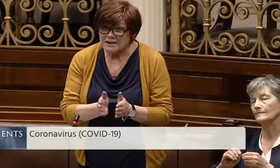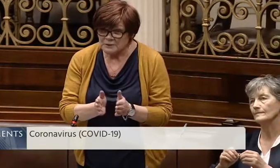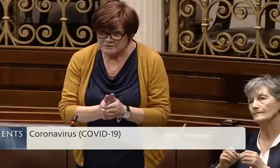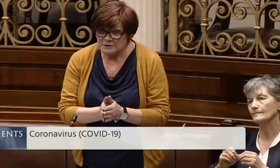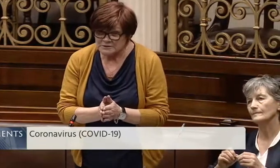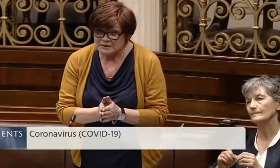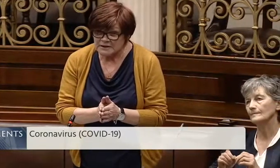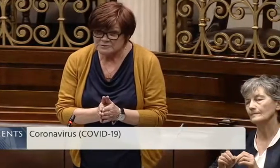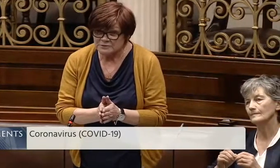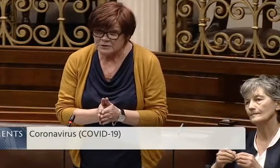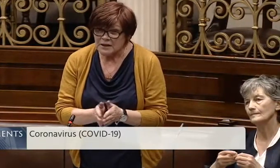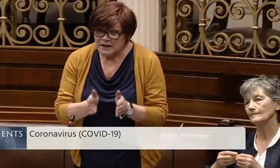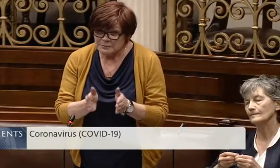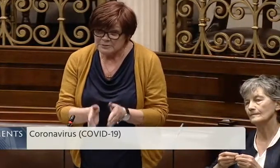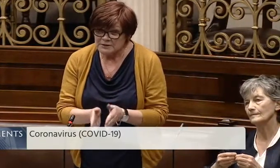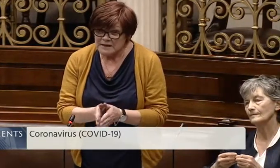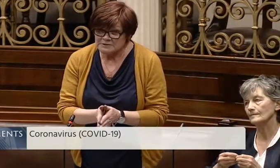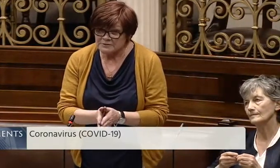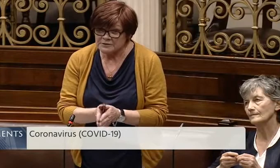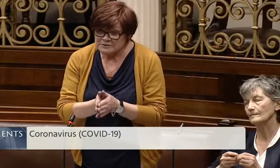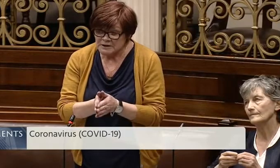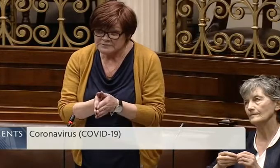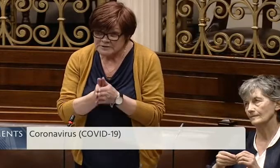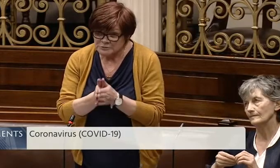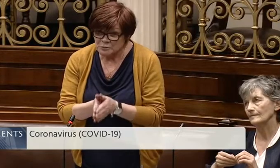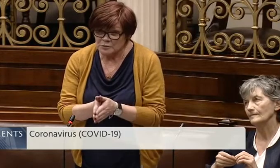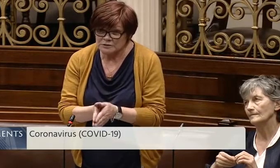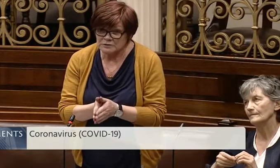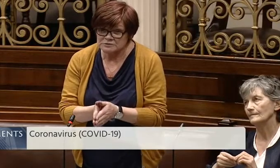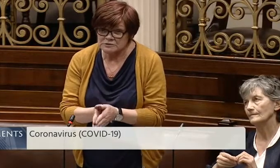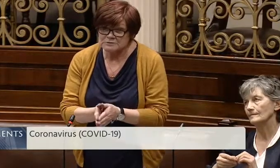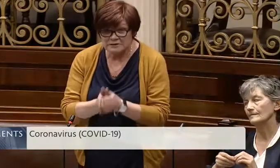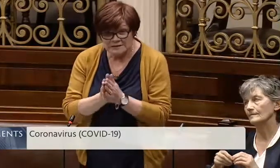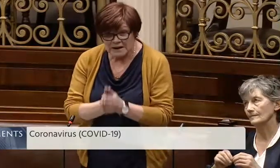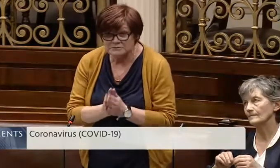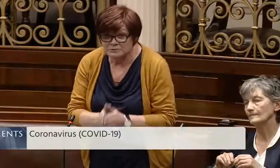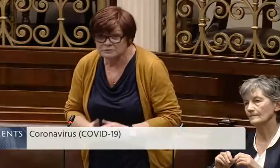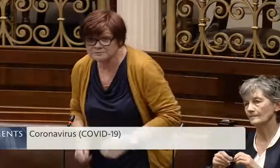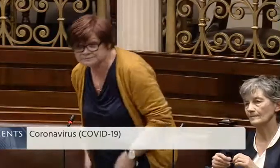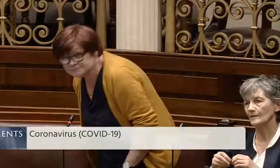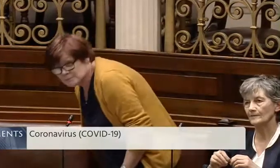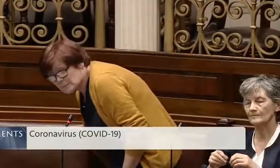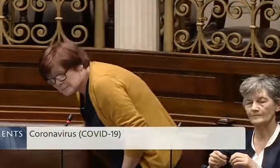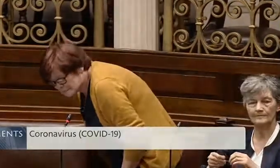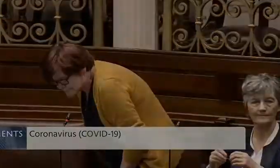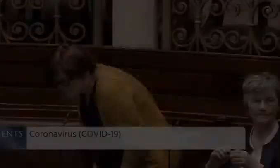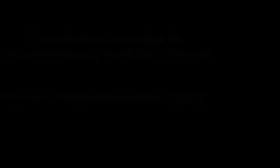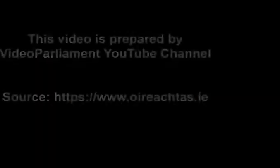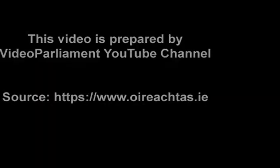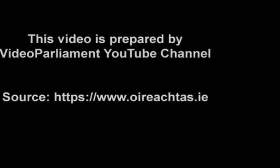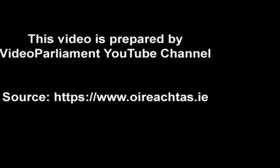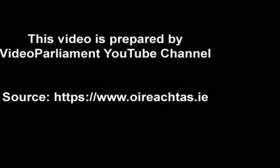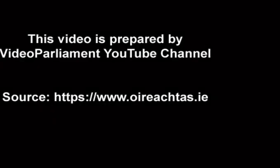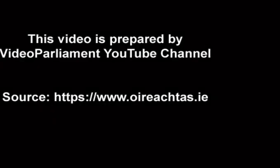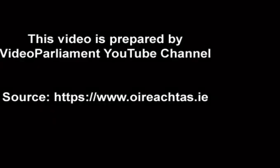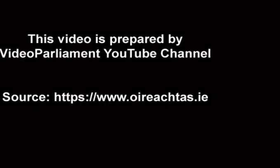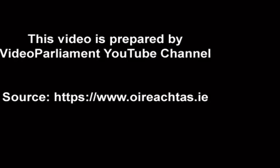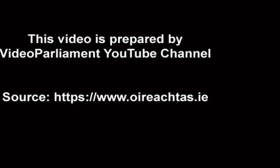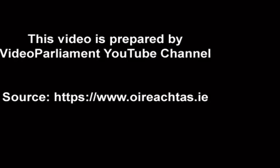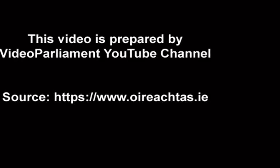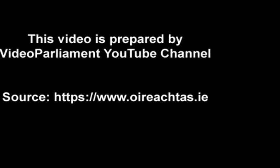died was a CF sufferer, and they put the liaison officer in to work with those groups. So I think that has to be done.